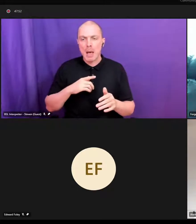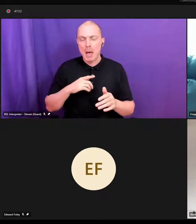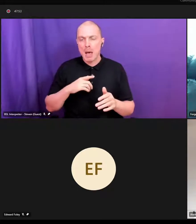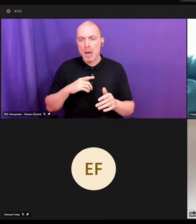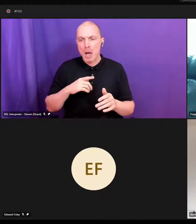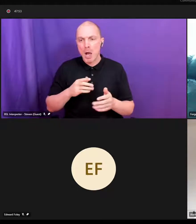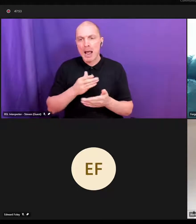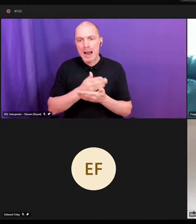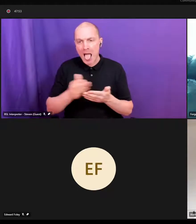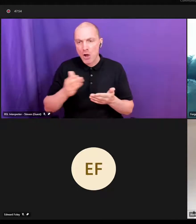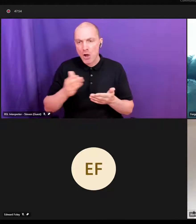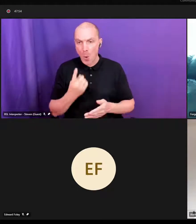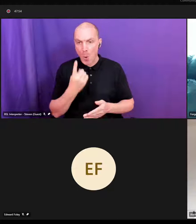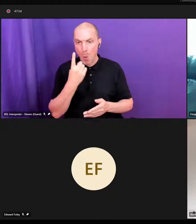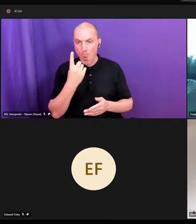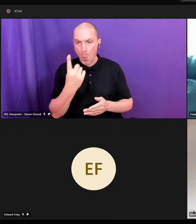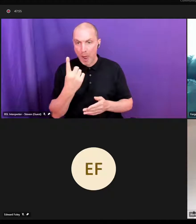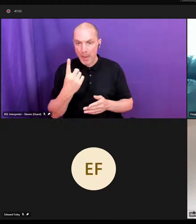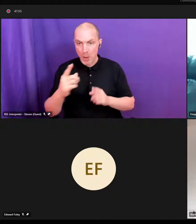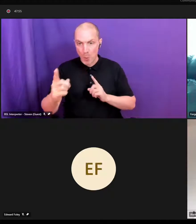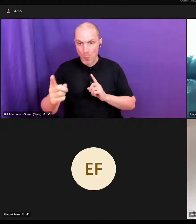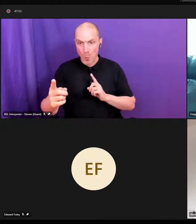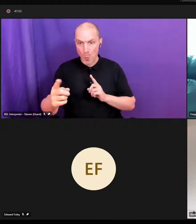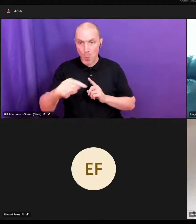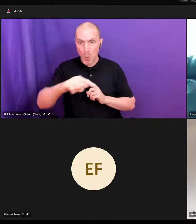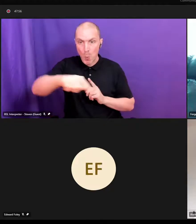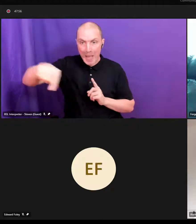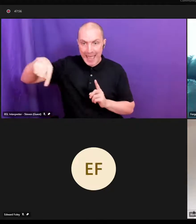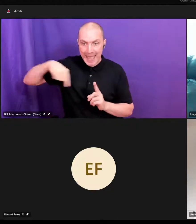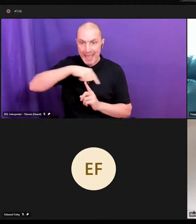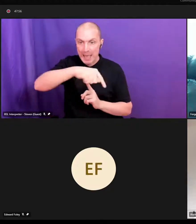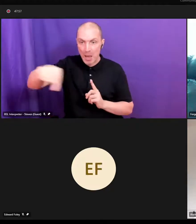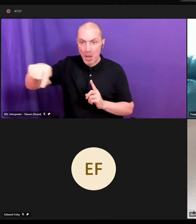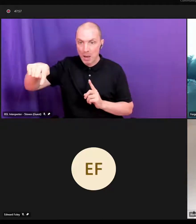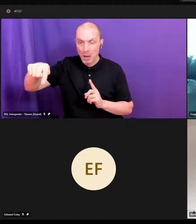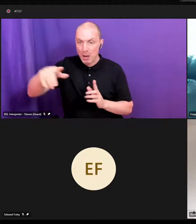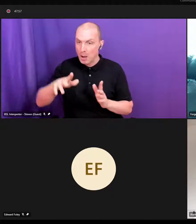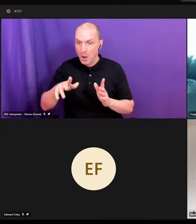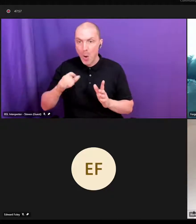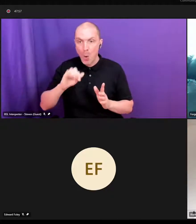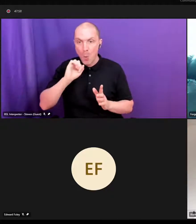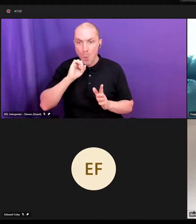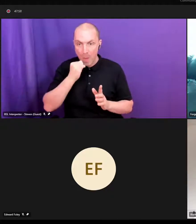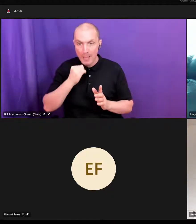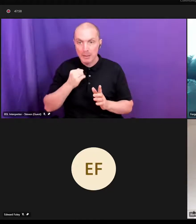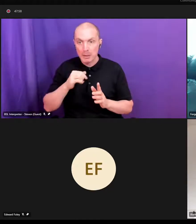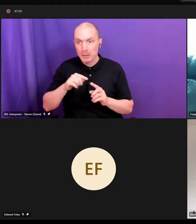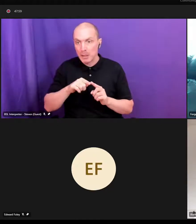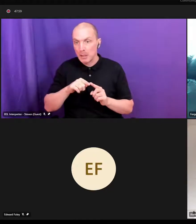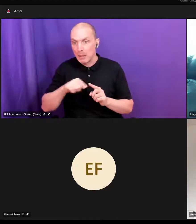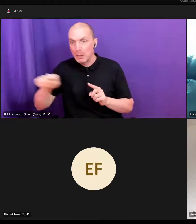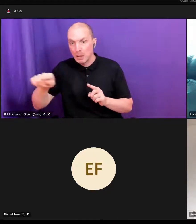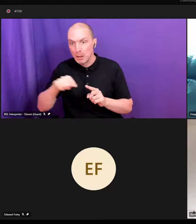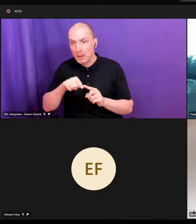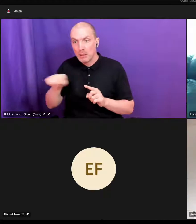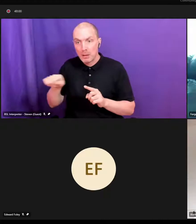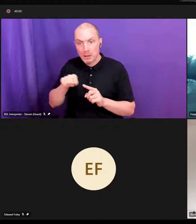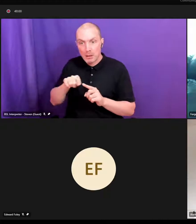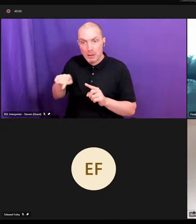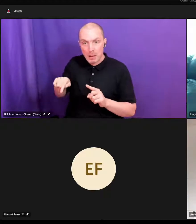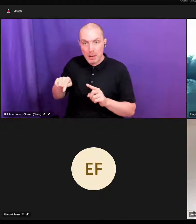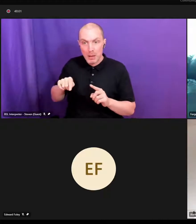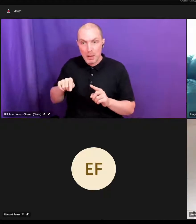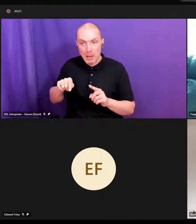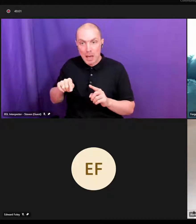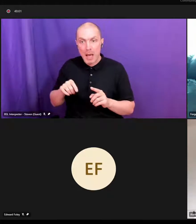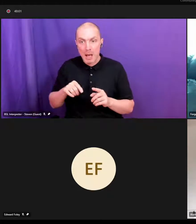for traffic to come both on and off West Mains Road and accessing the train station. So that's my first point, is about spaces for people, Chair. I